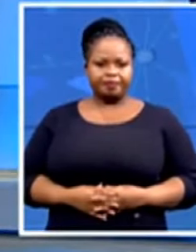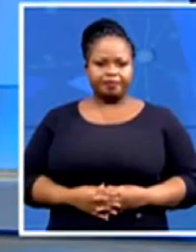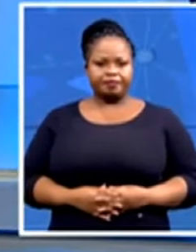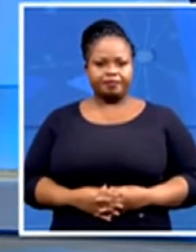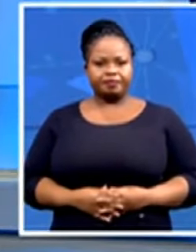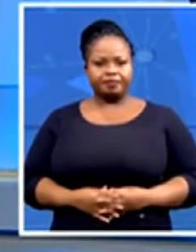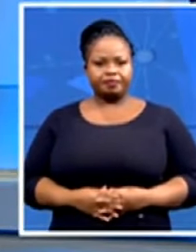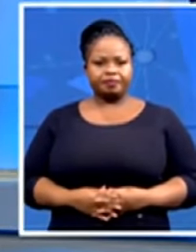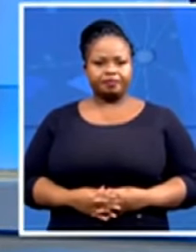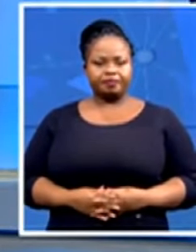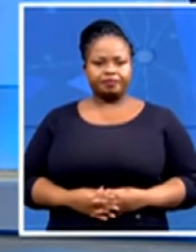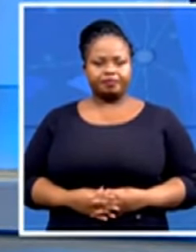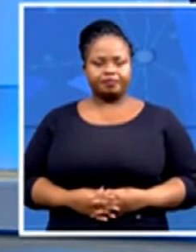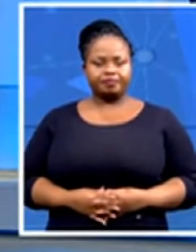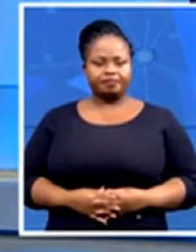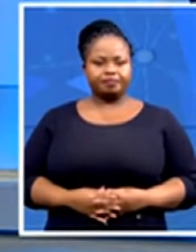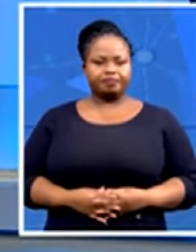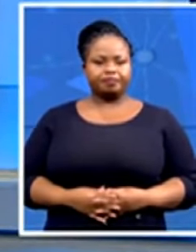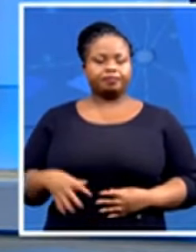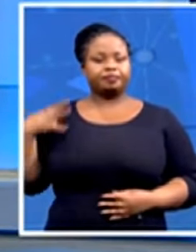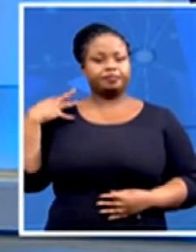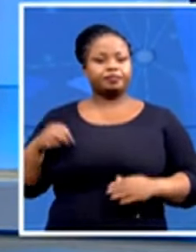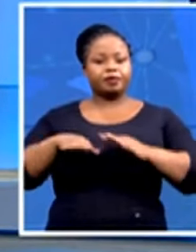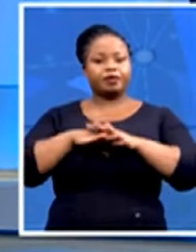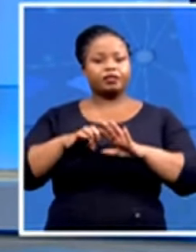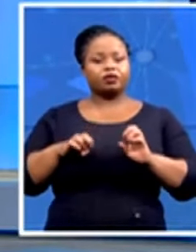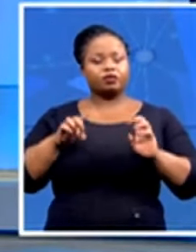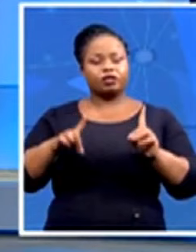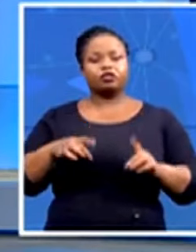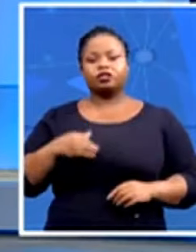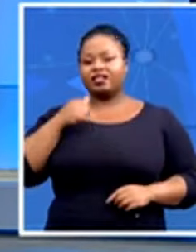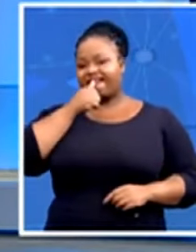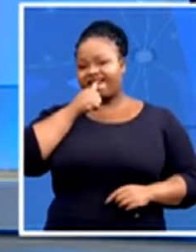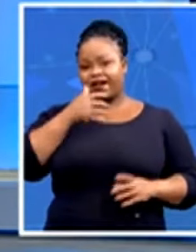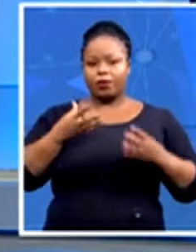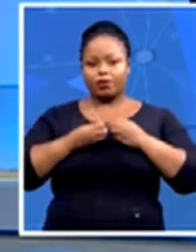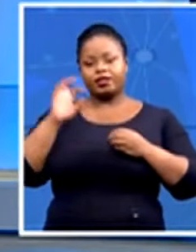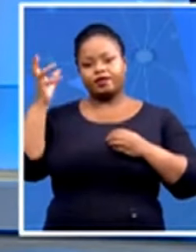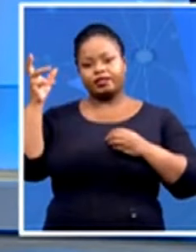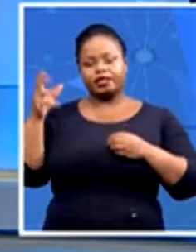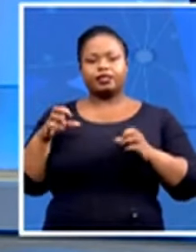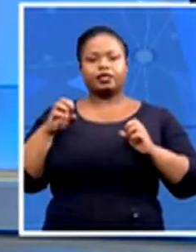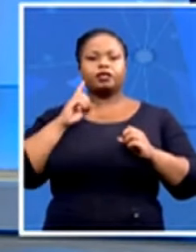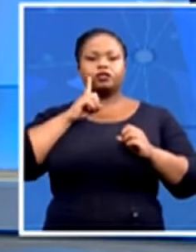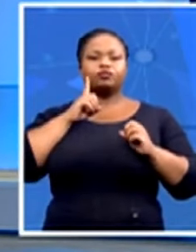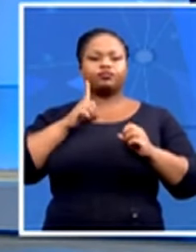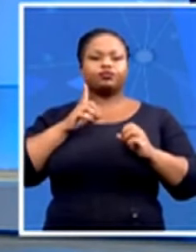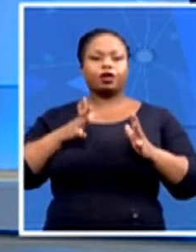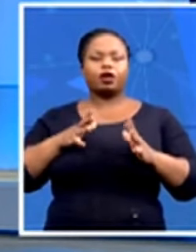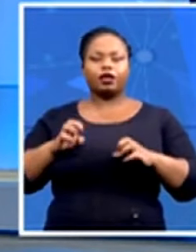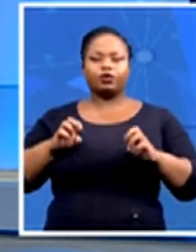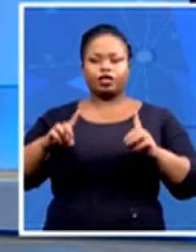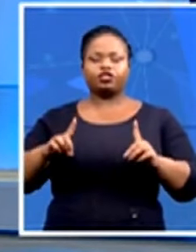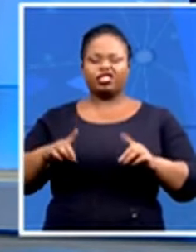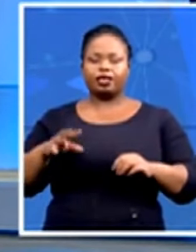The Minister of Basic Education and Jimutega, accompanied by Free State Education MEC Tate Mahwe, are expected to visit schools in